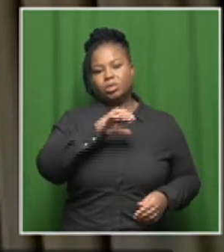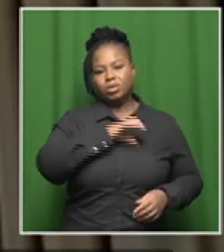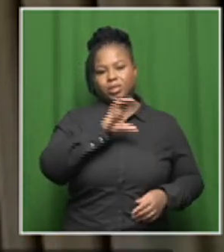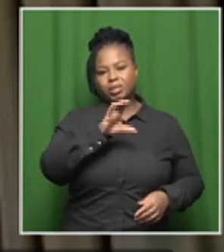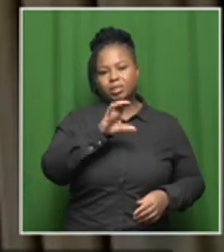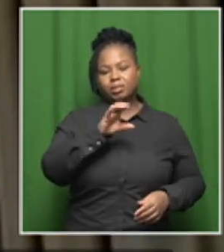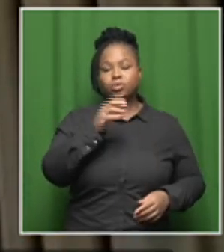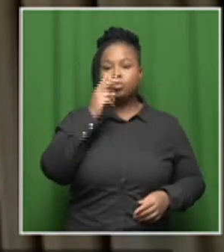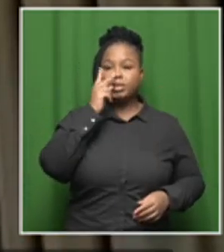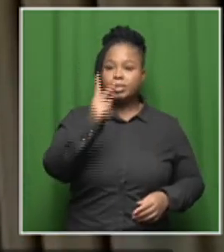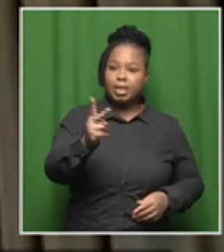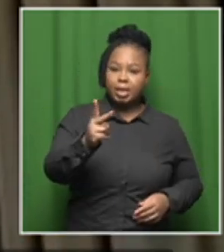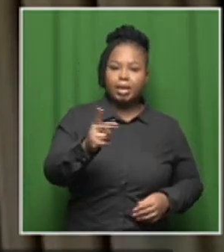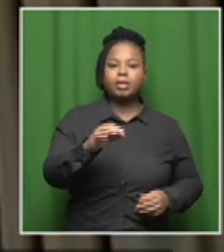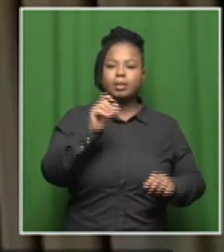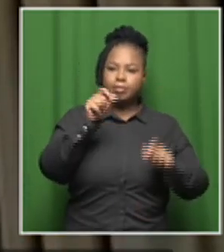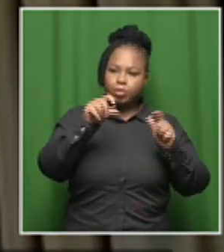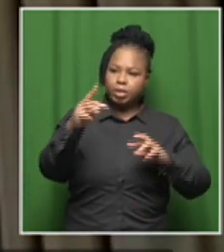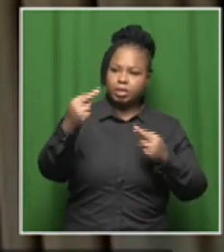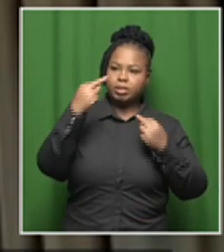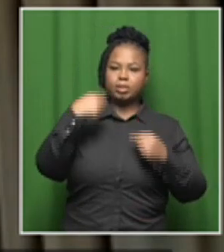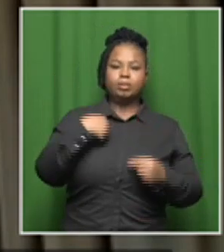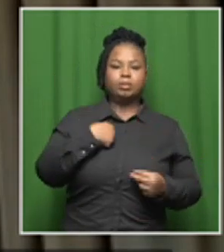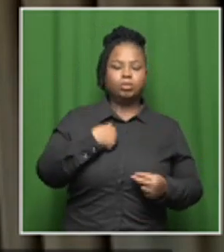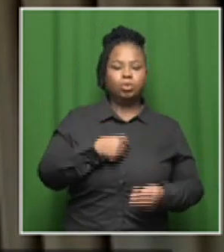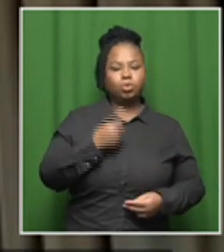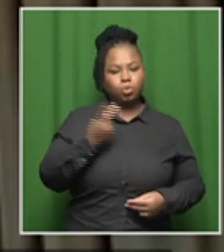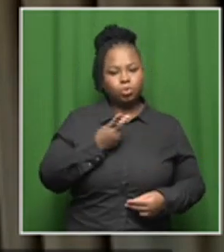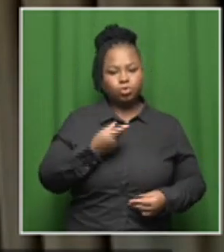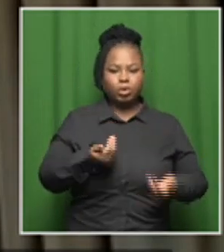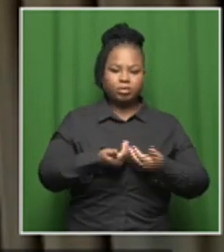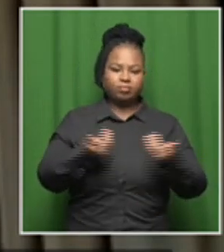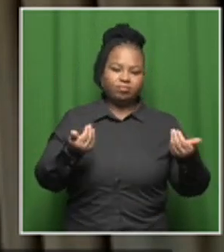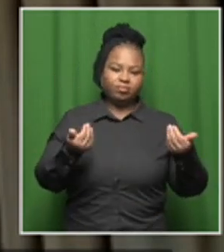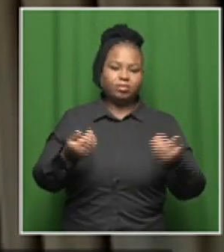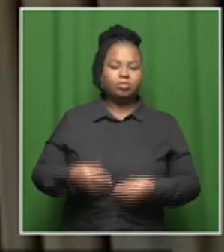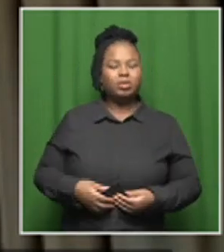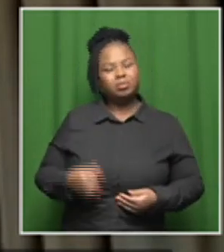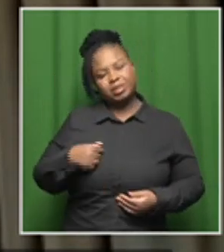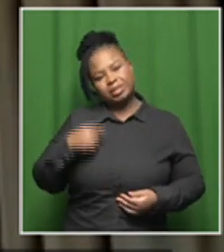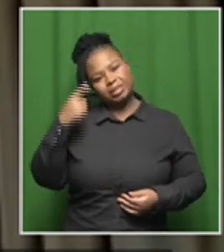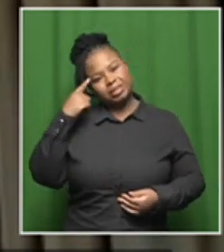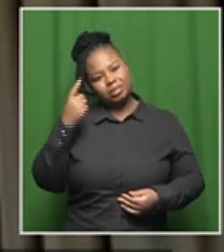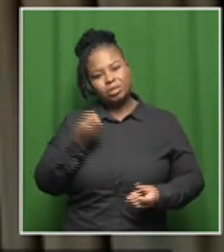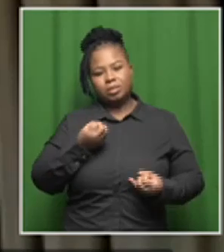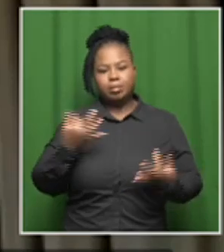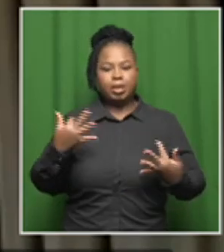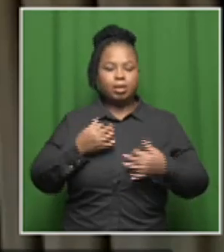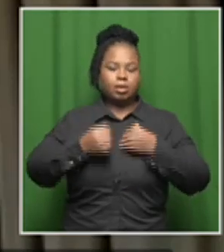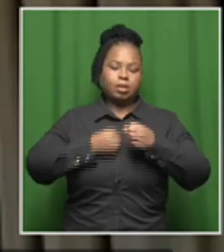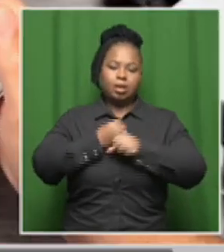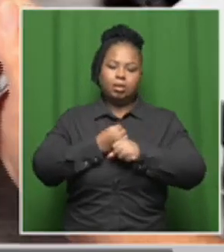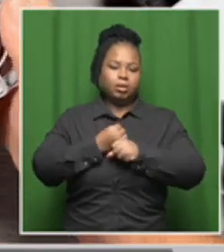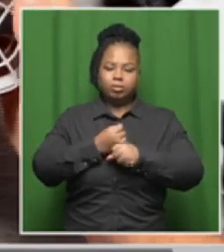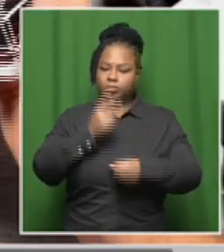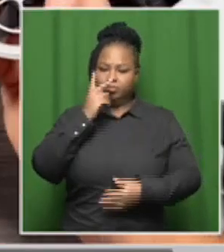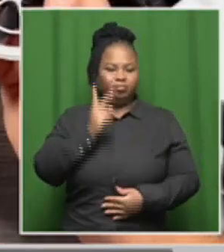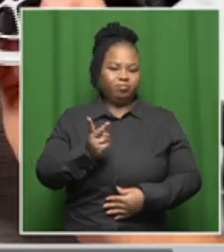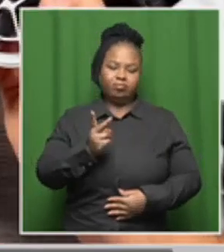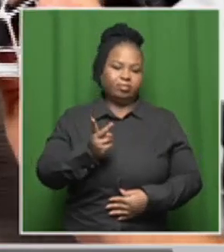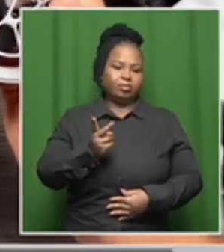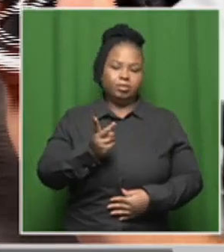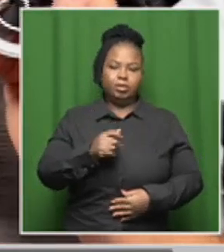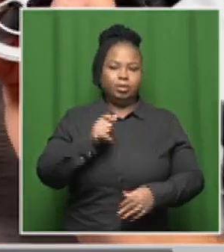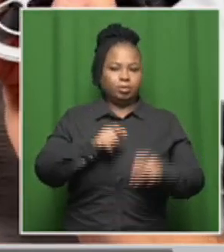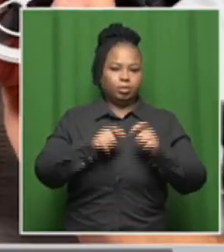idea. So air traffic controllers can't provide separation from them, and I think we're still many years from seeing effective